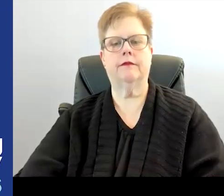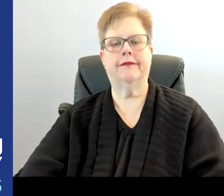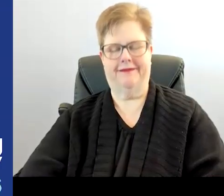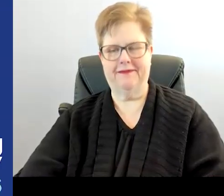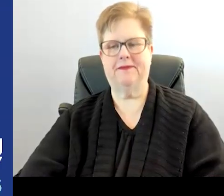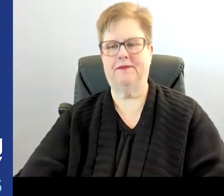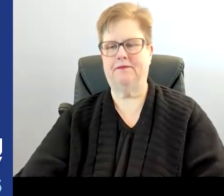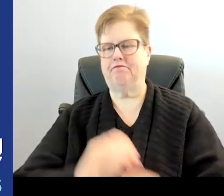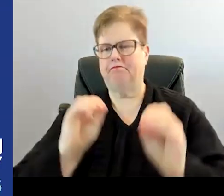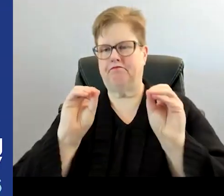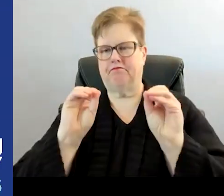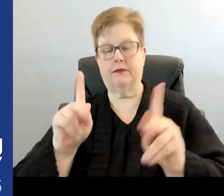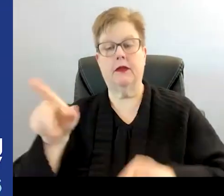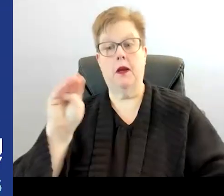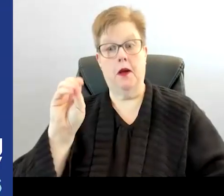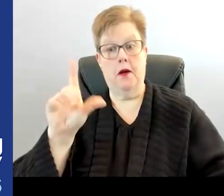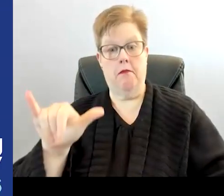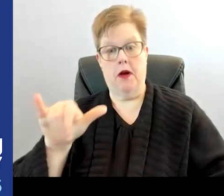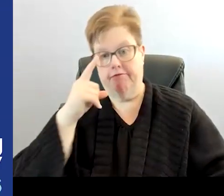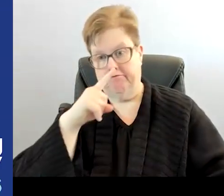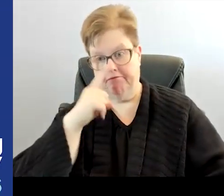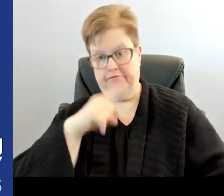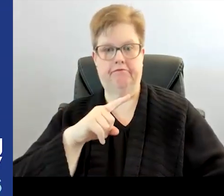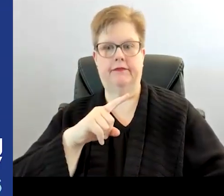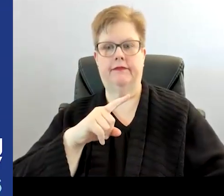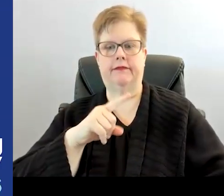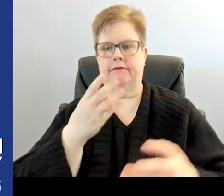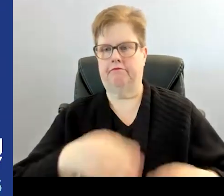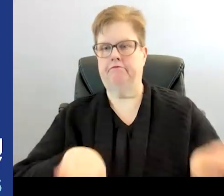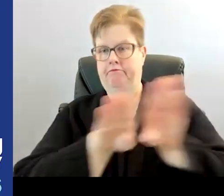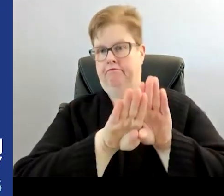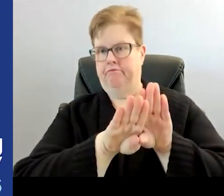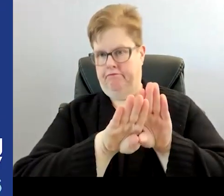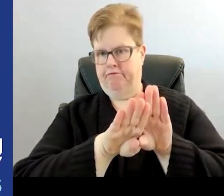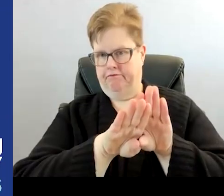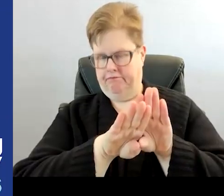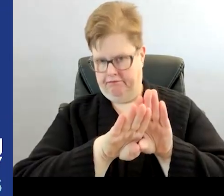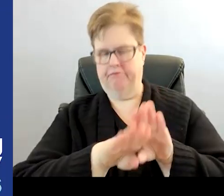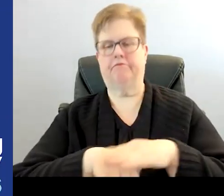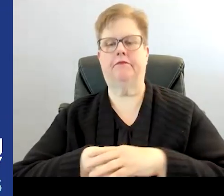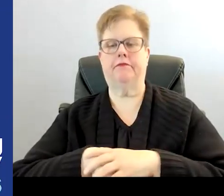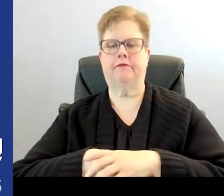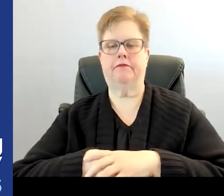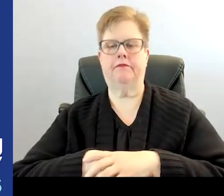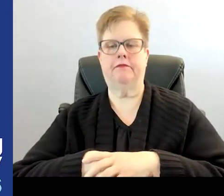All right. Molly, if you could end the poll for us, please.